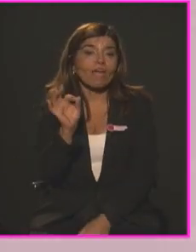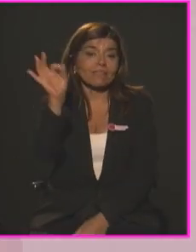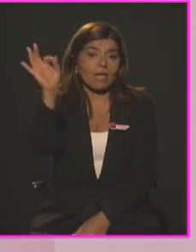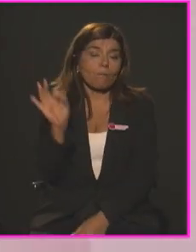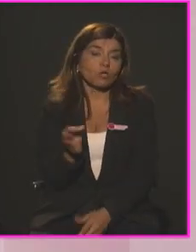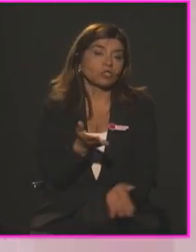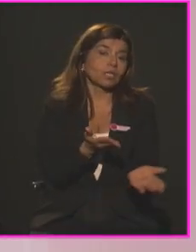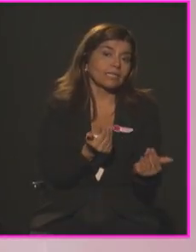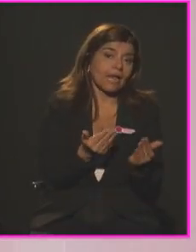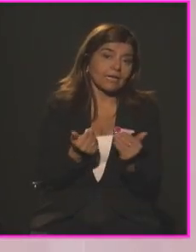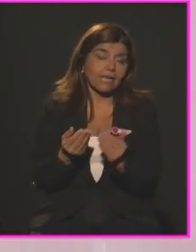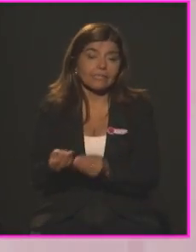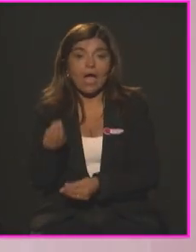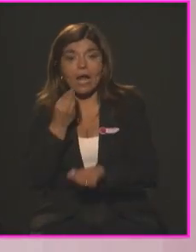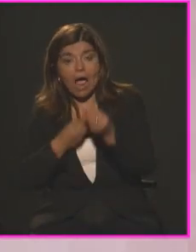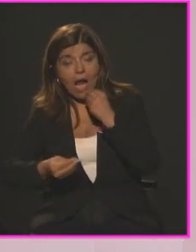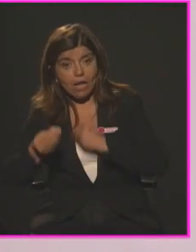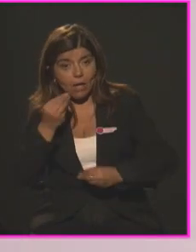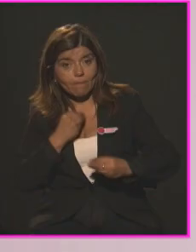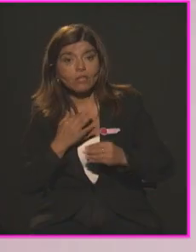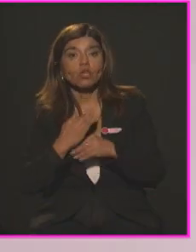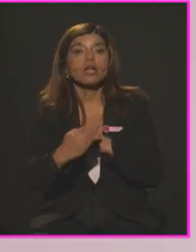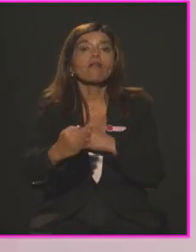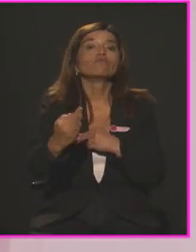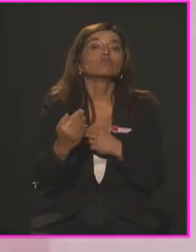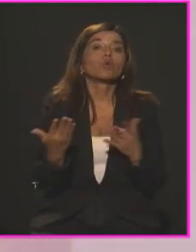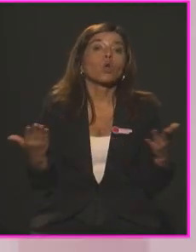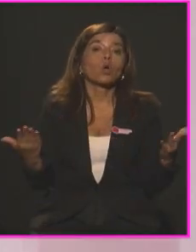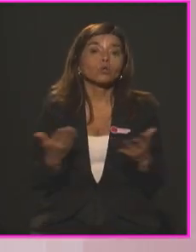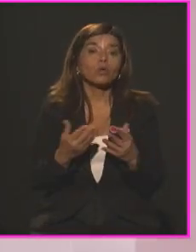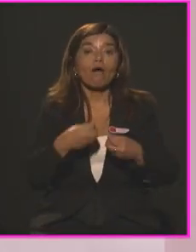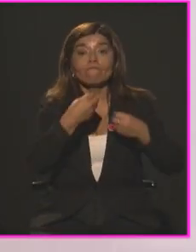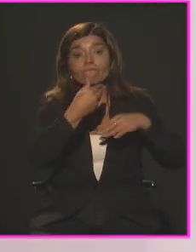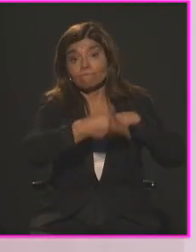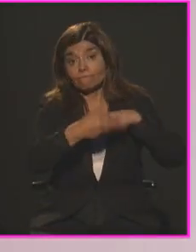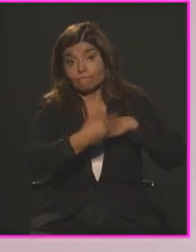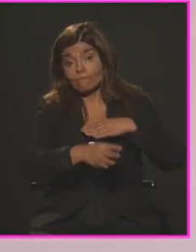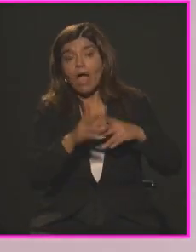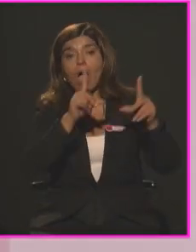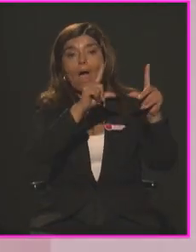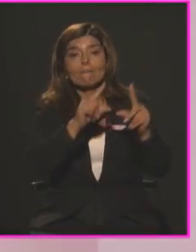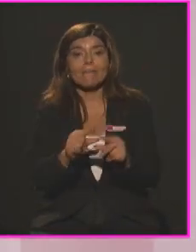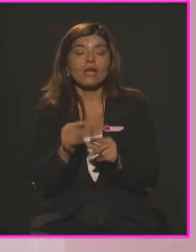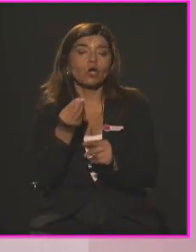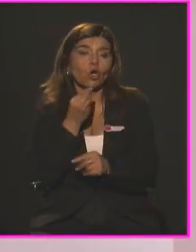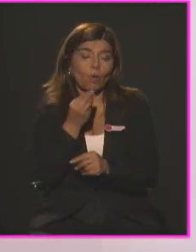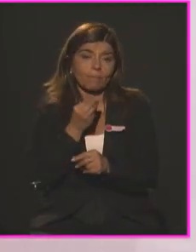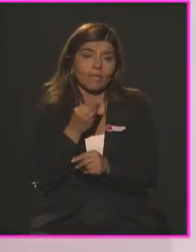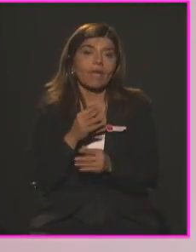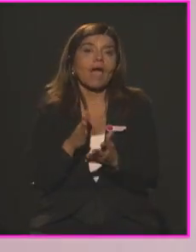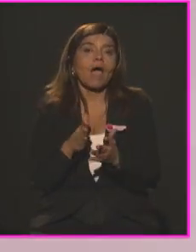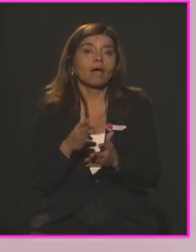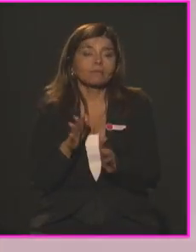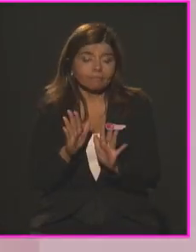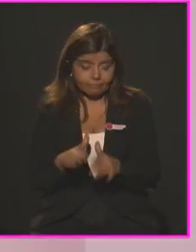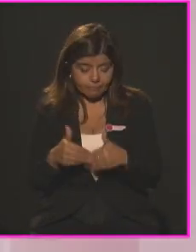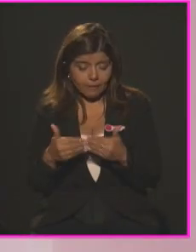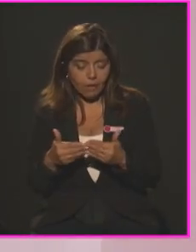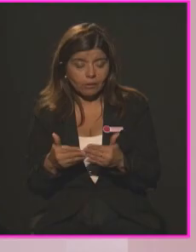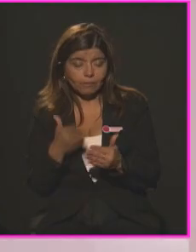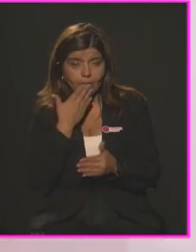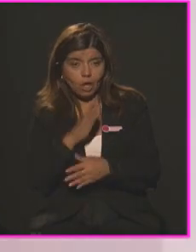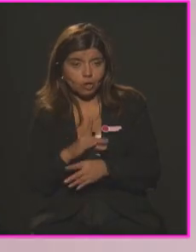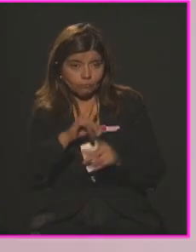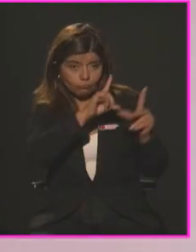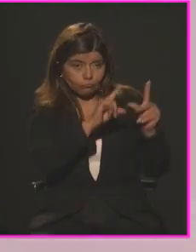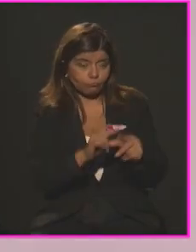simply wasting less food. Now, I've always thought this is just such a silly